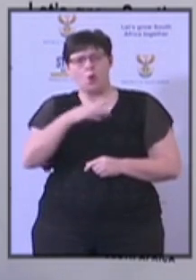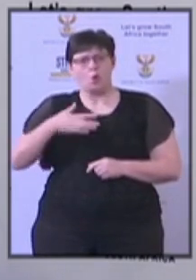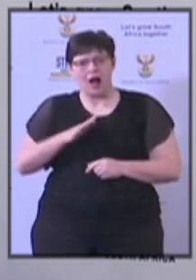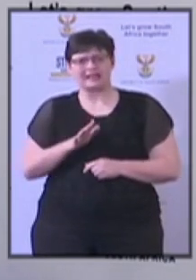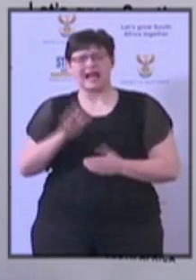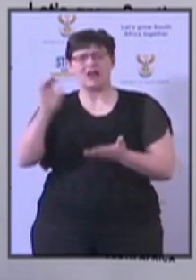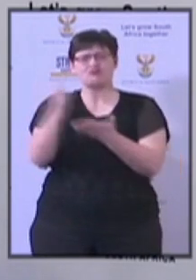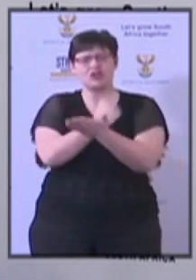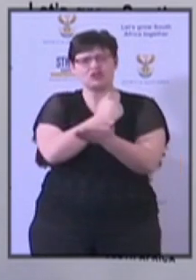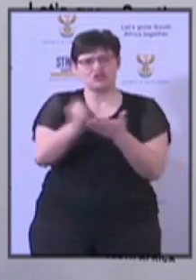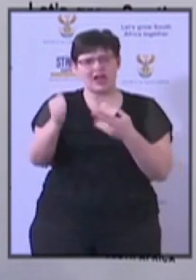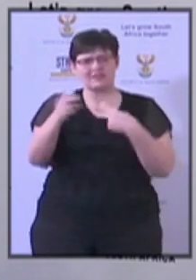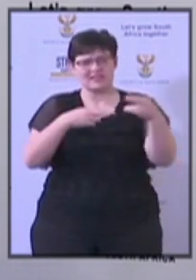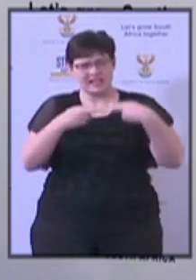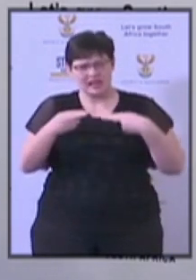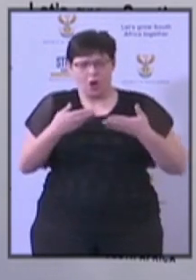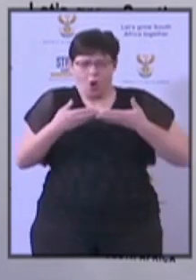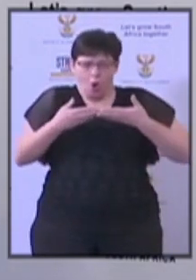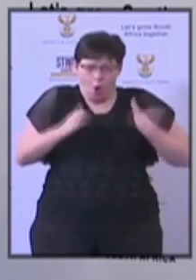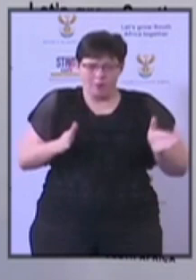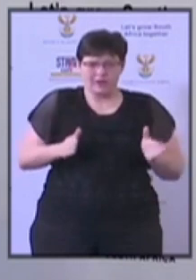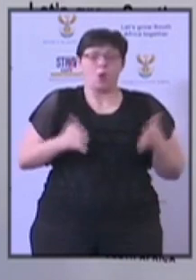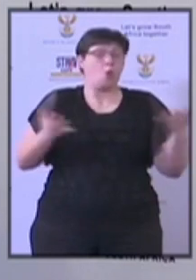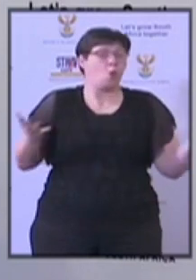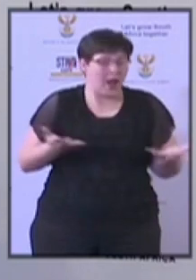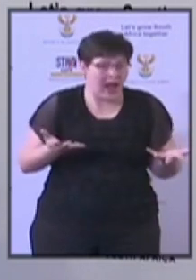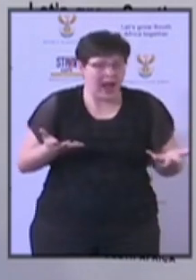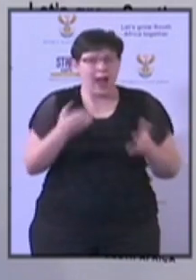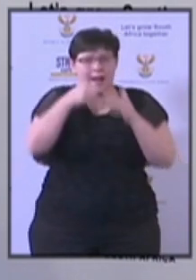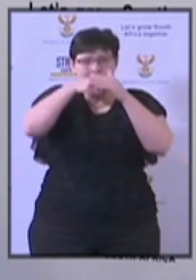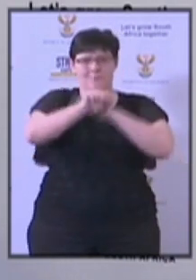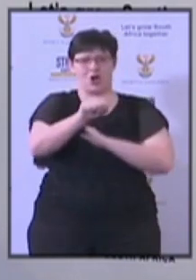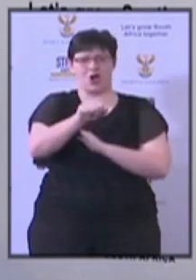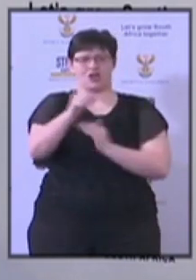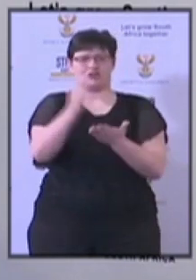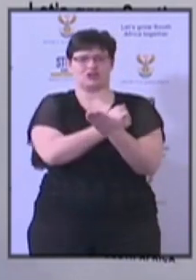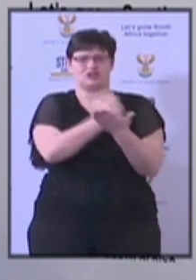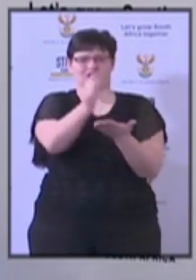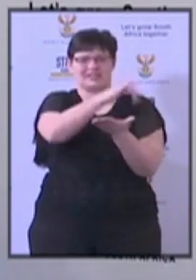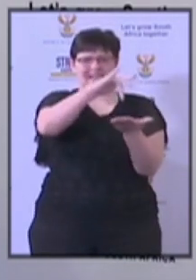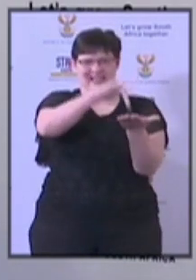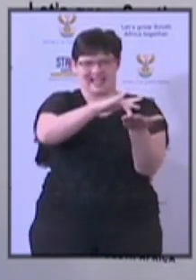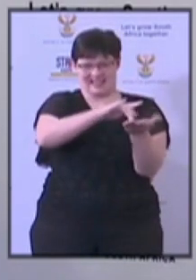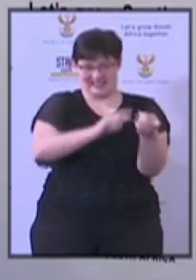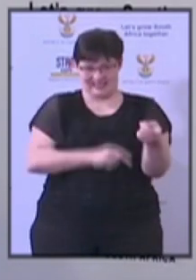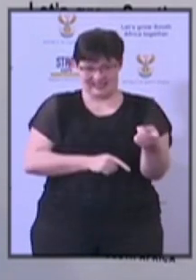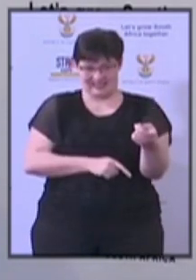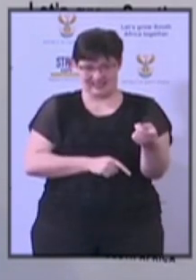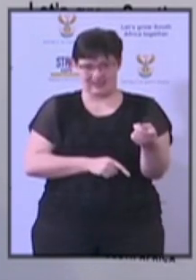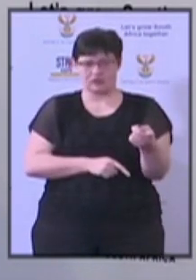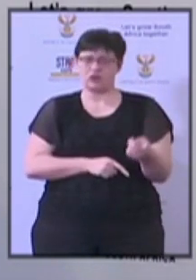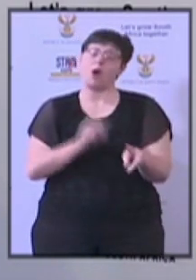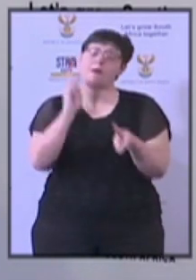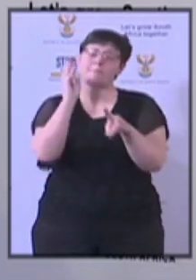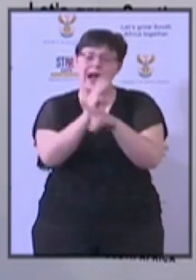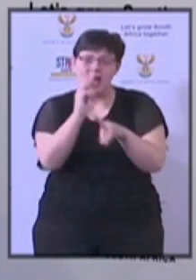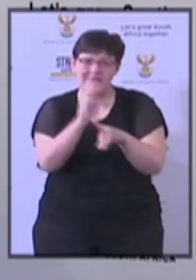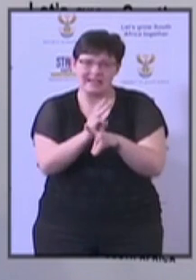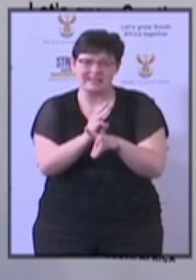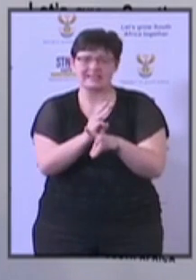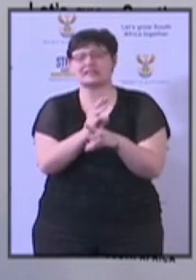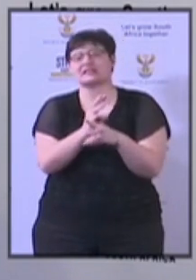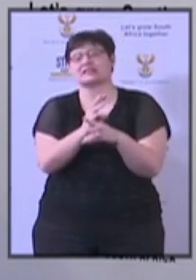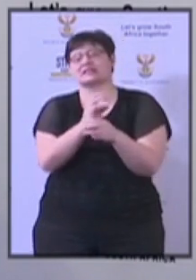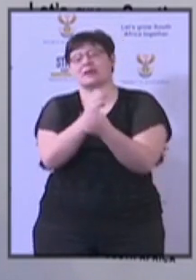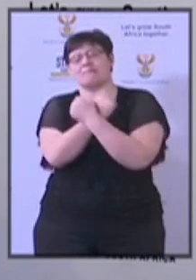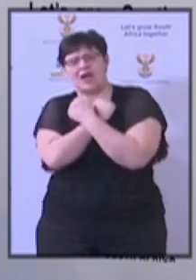registration facilities as Home Affairs in bed registration centers. So now we encourage all mothers and parents who are